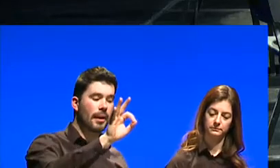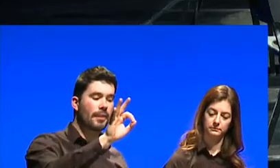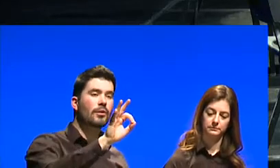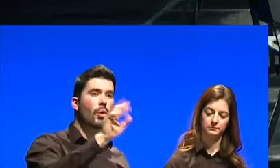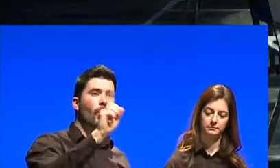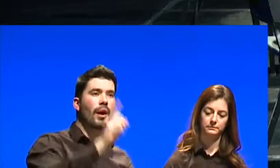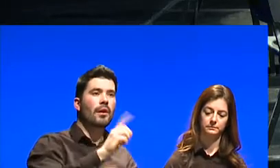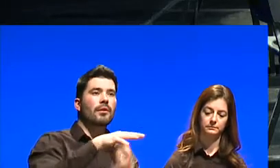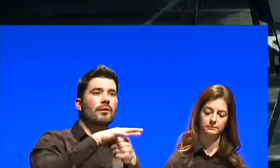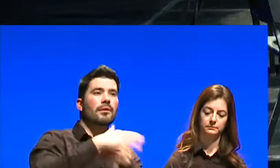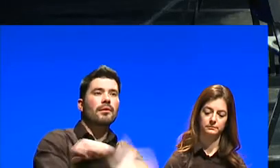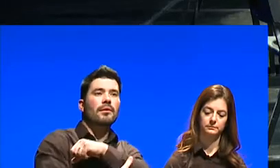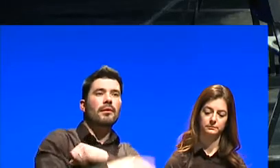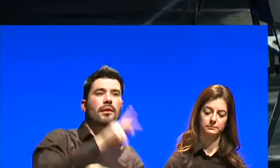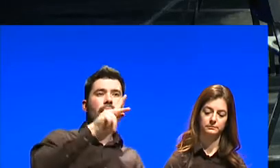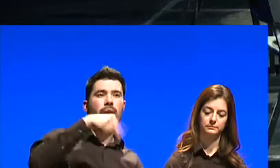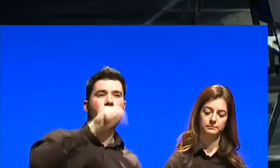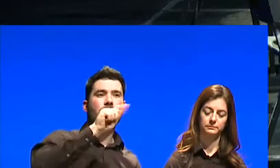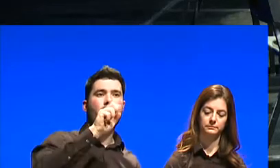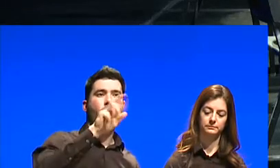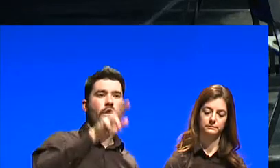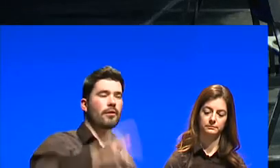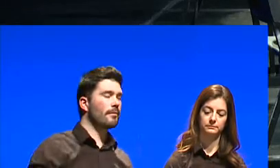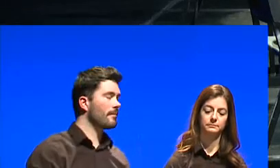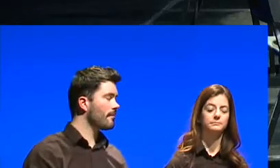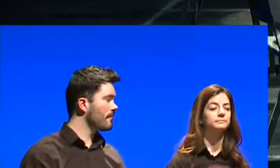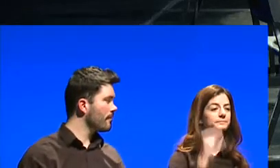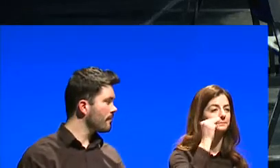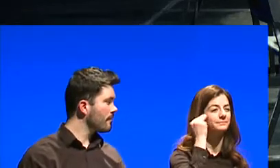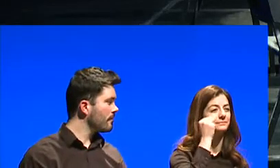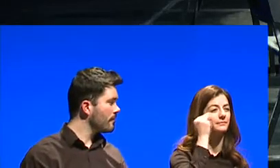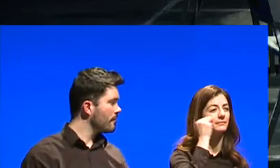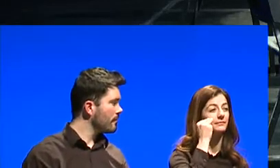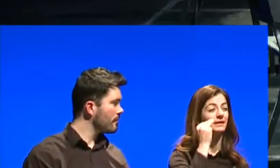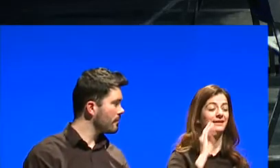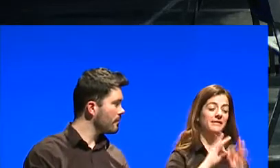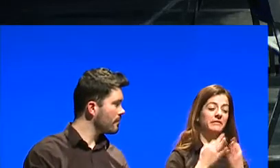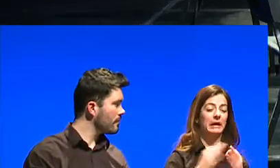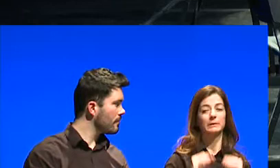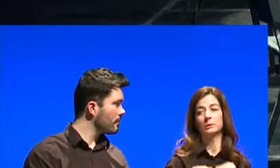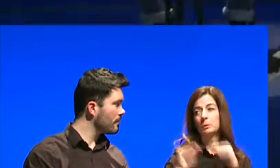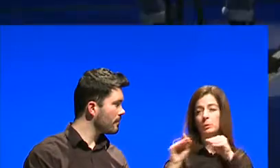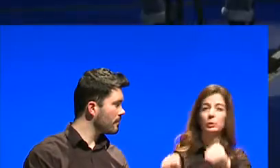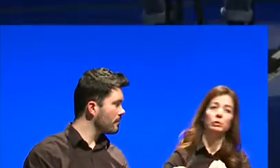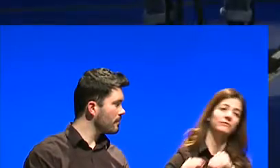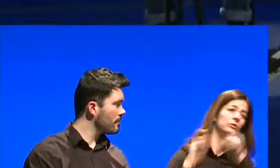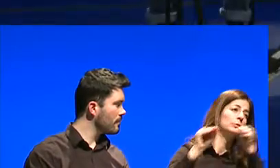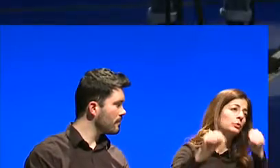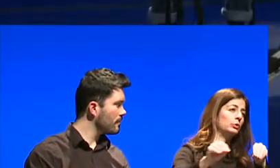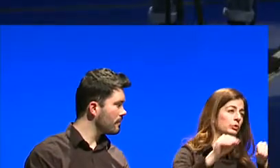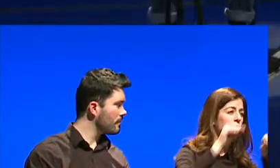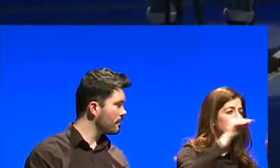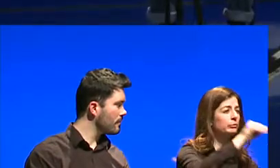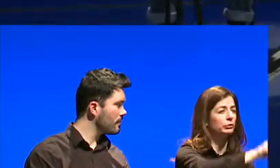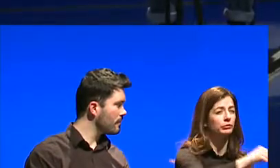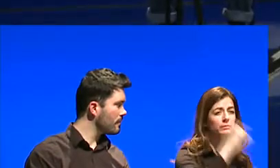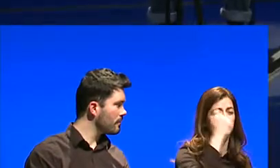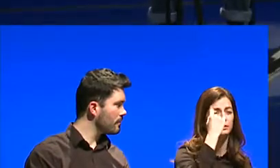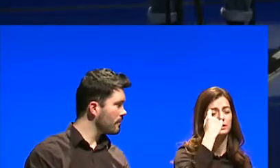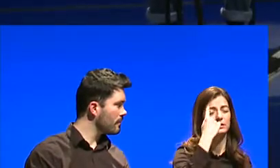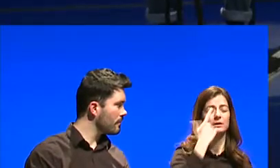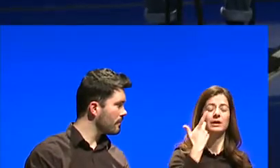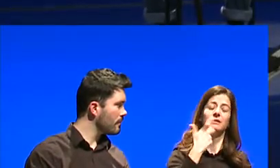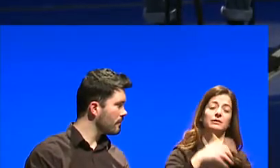1999. Doha, Qatar. We move frequently, and I have to start over at each new school. At the British schools, I'm teased because of my